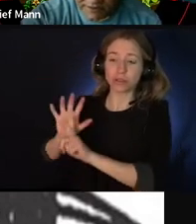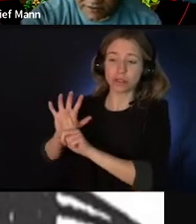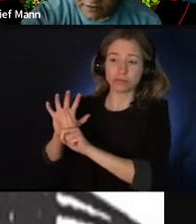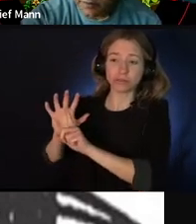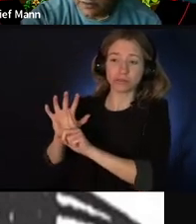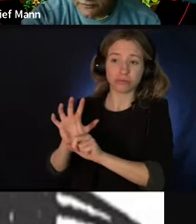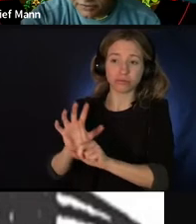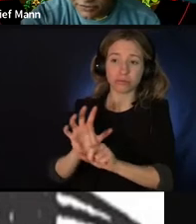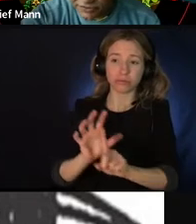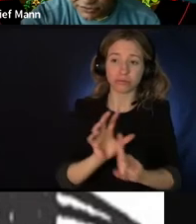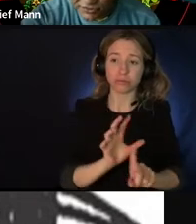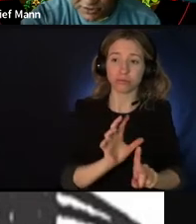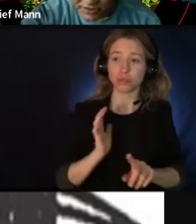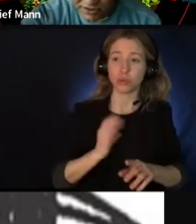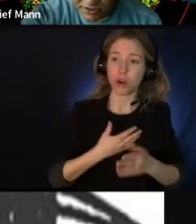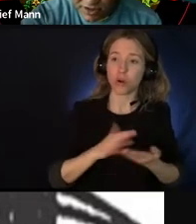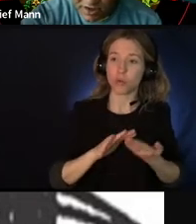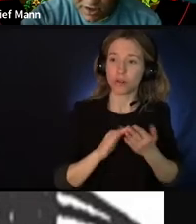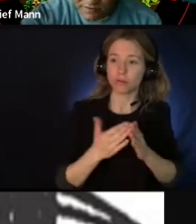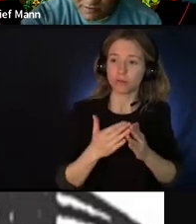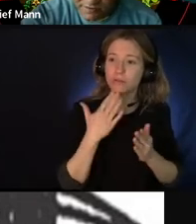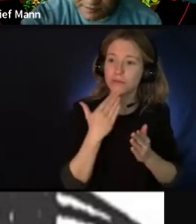of our Ramapo villages,